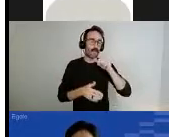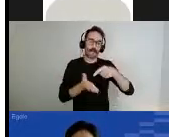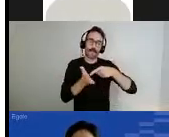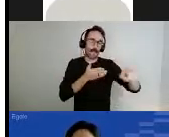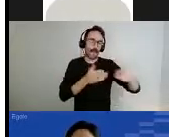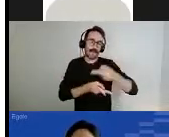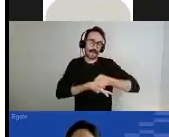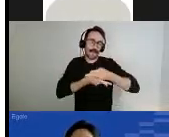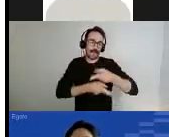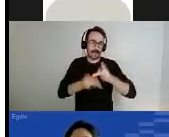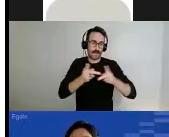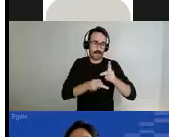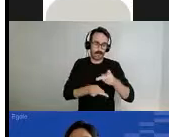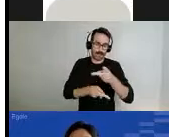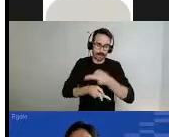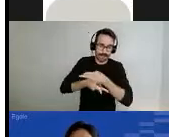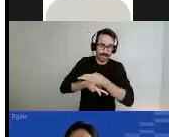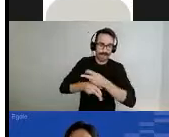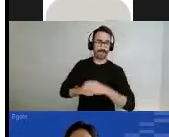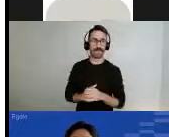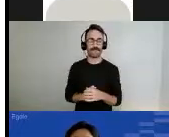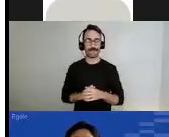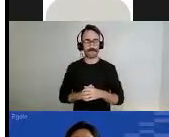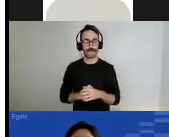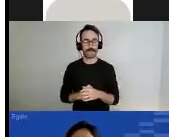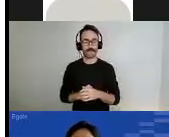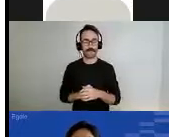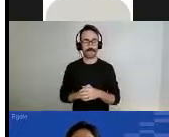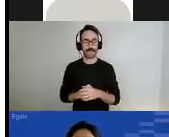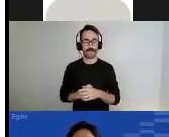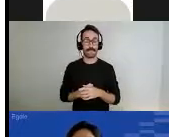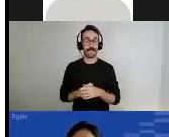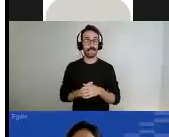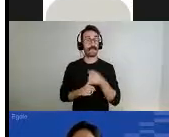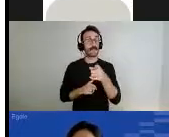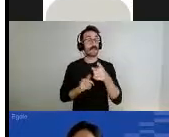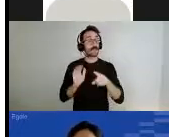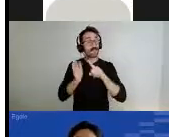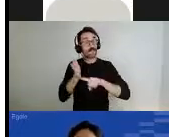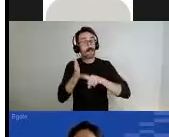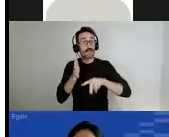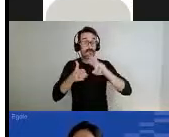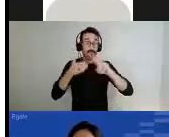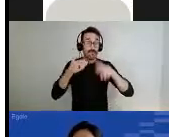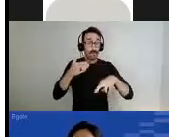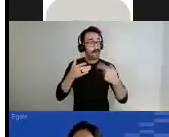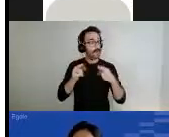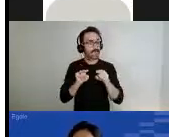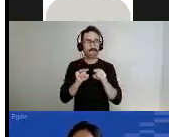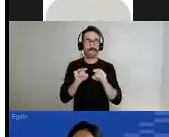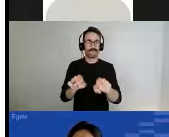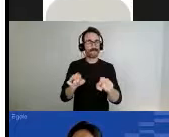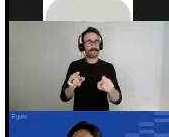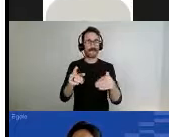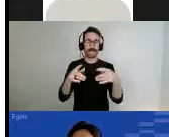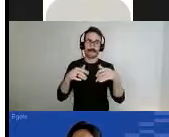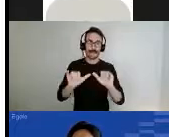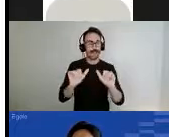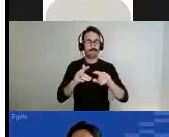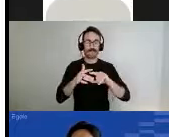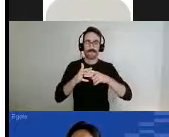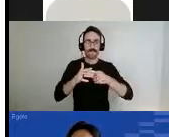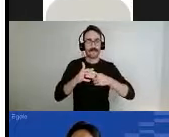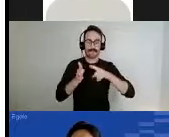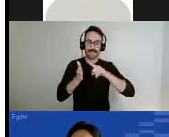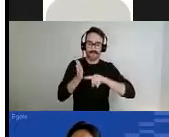Carers. And this is results of research which are undergoing preliminary analysis that Ashley